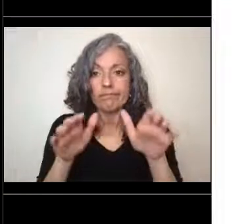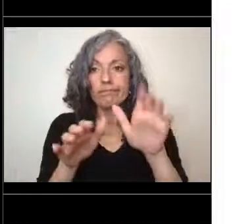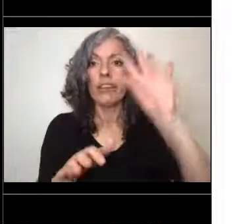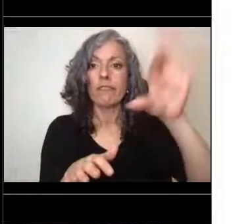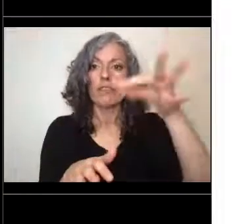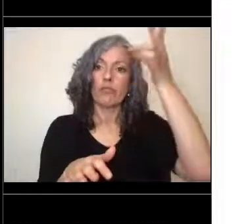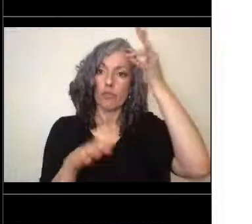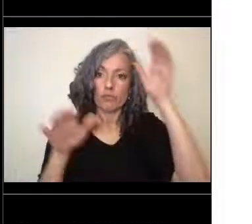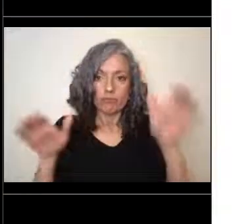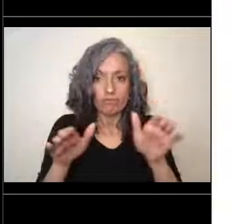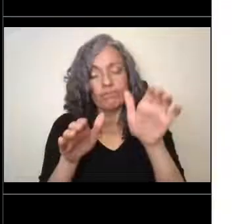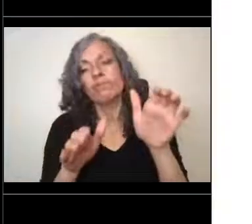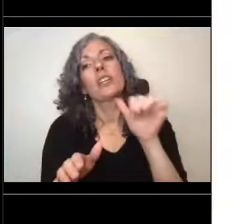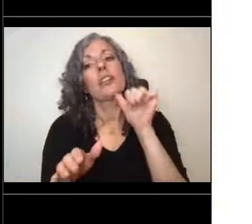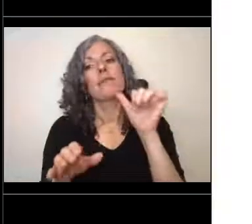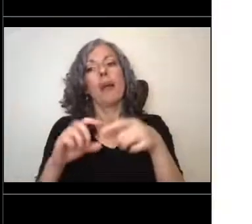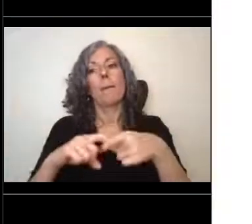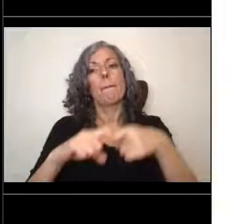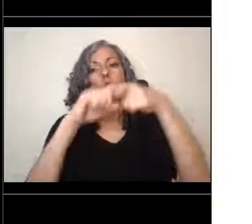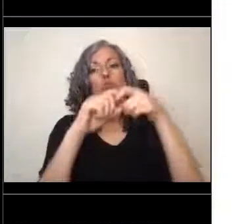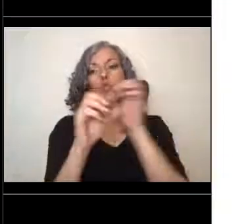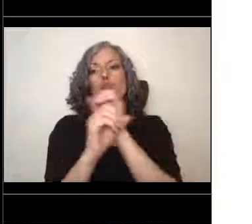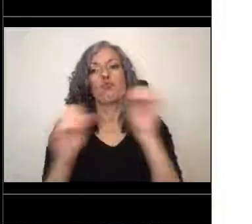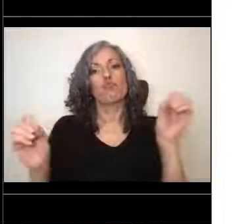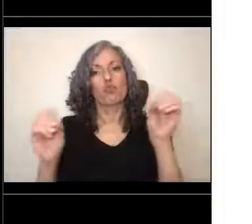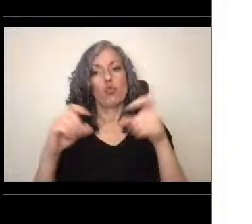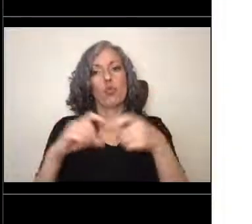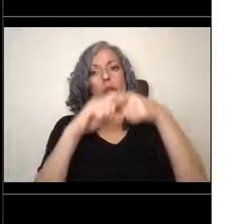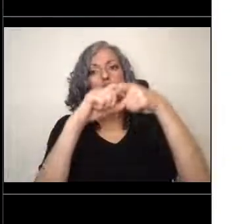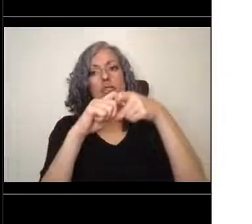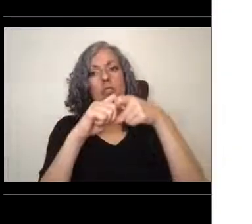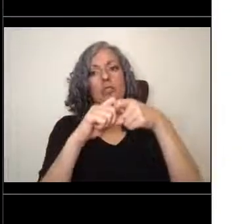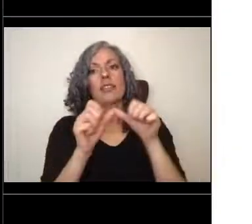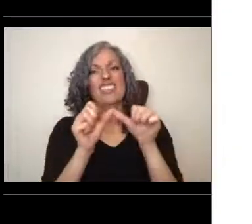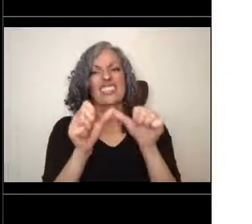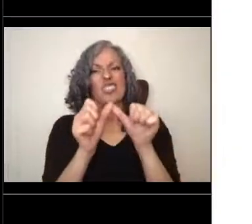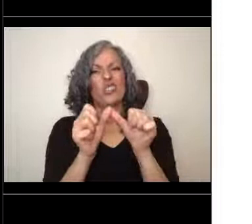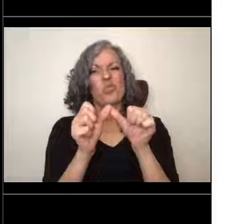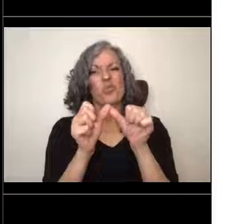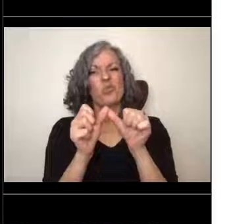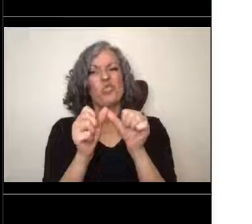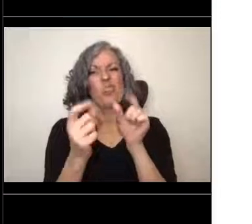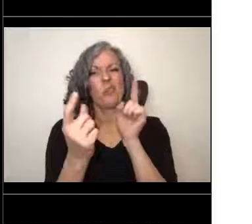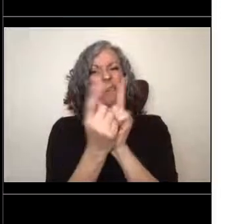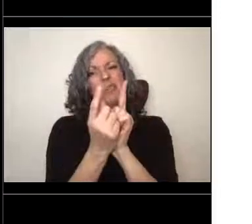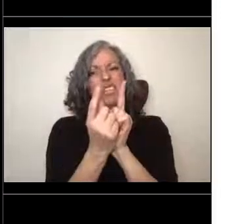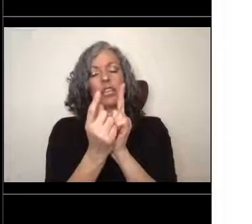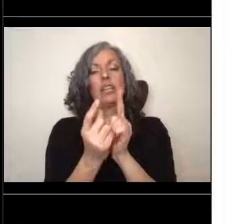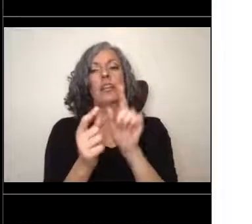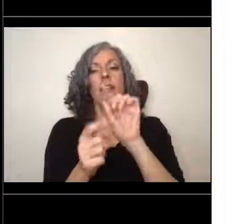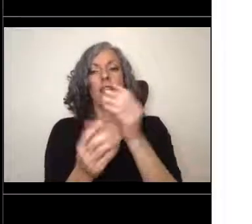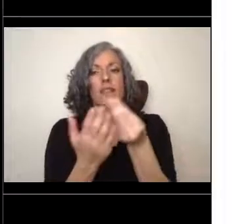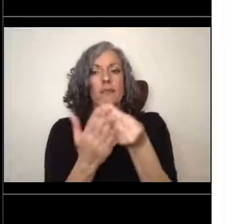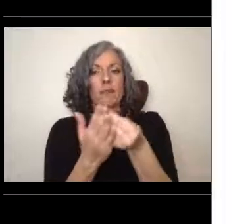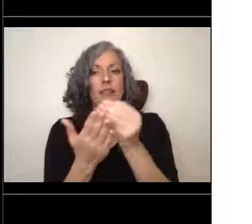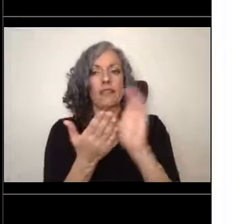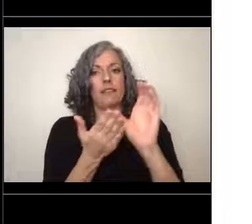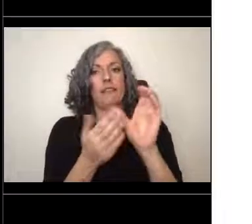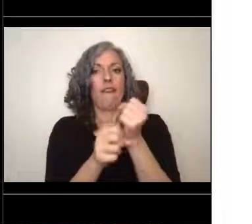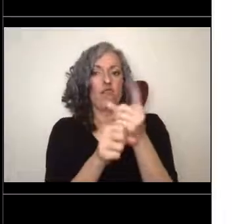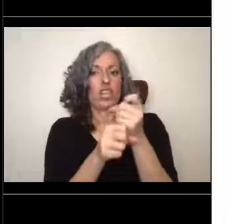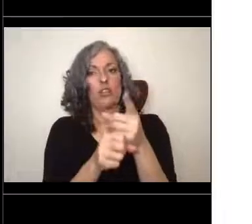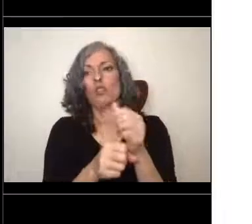operations, uninterrupted without delay. FHWA has continued to meet its funding commitments to the state of California on an annual basis,